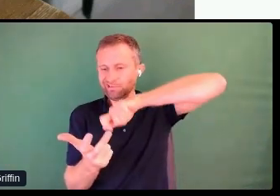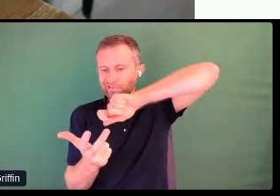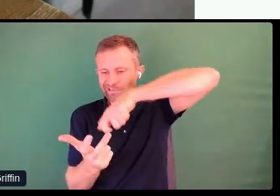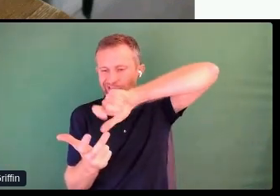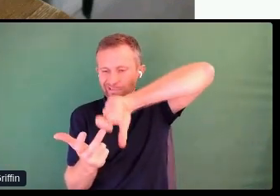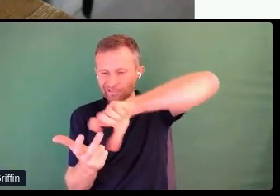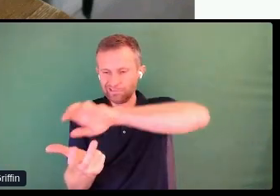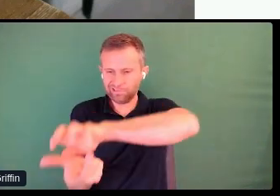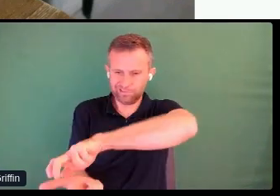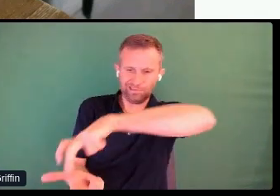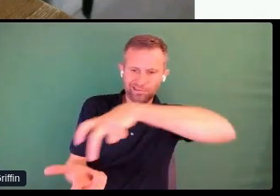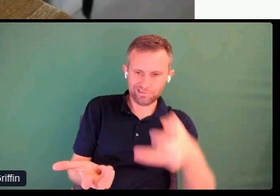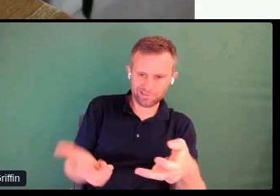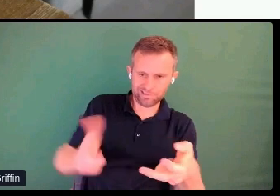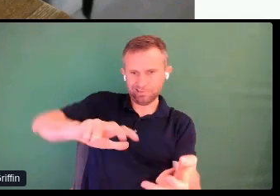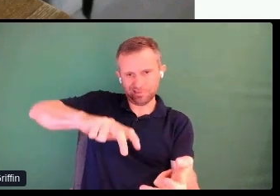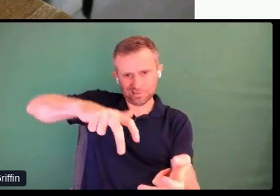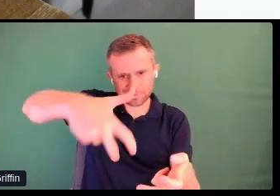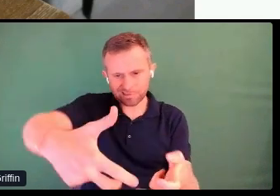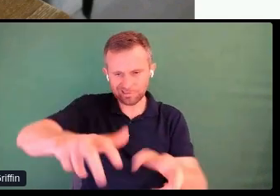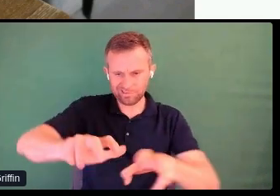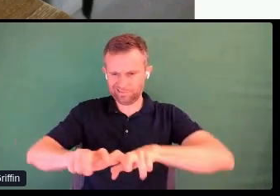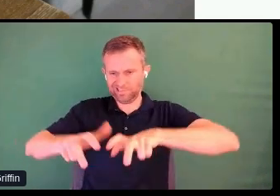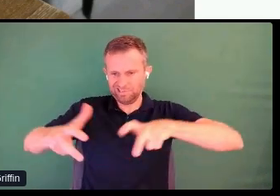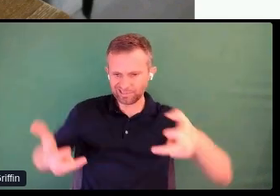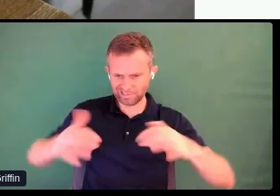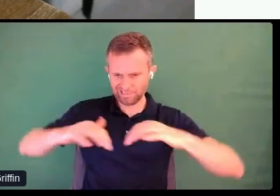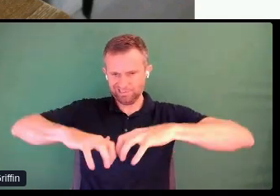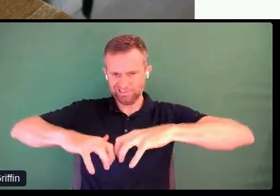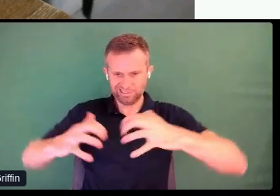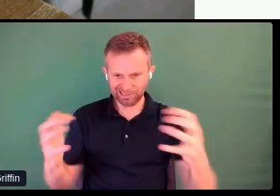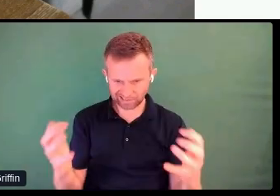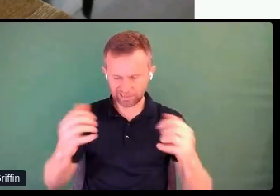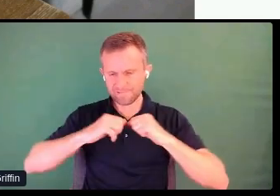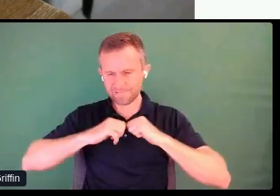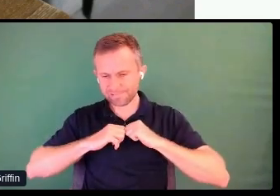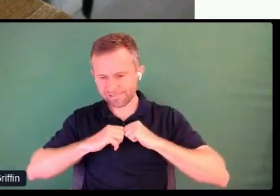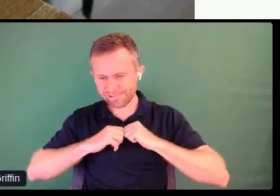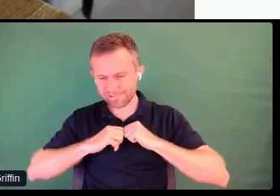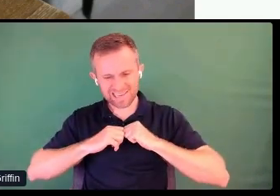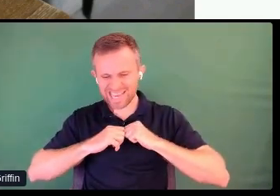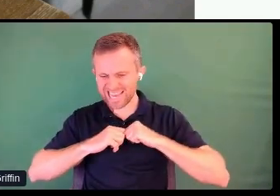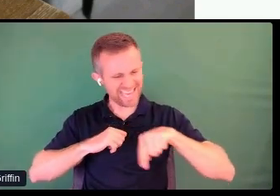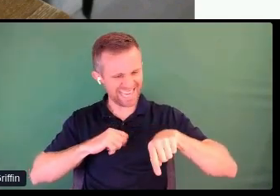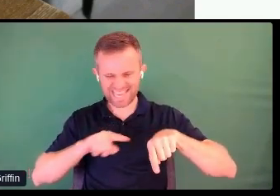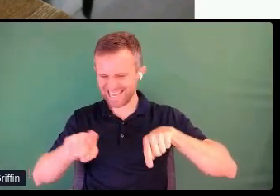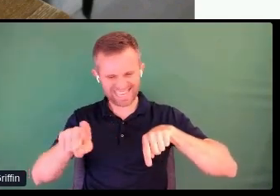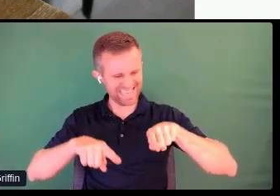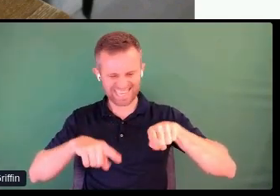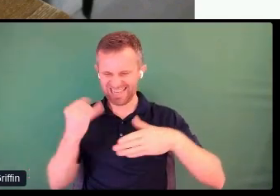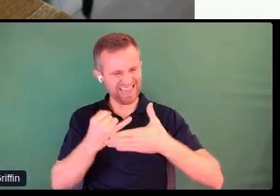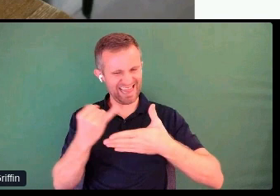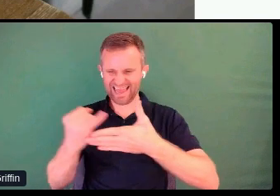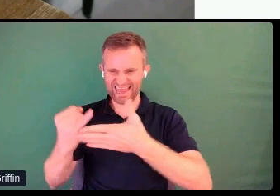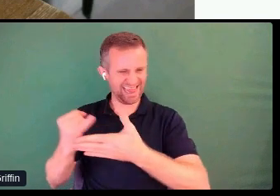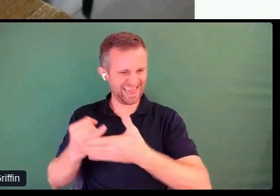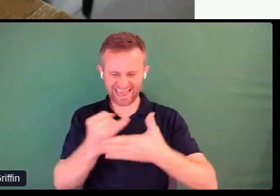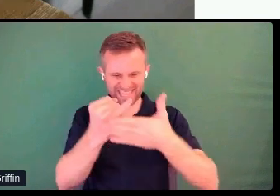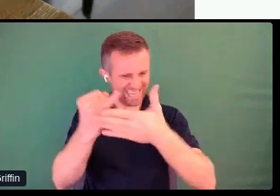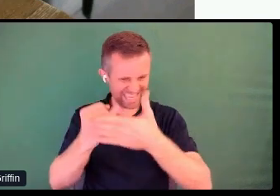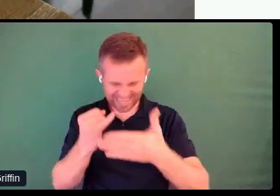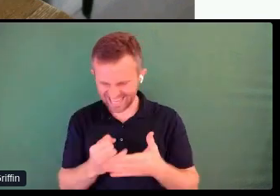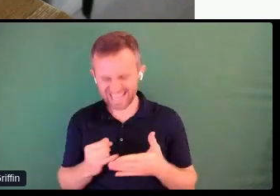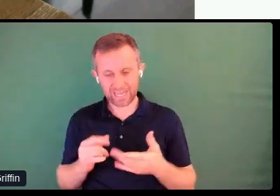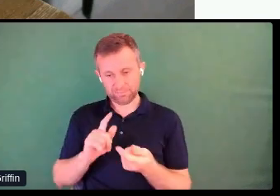it with a 3D printed extension. A mouse that could truly adapt to its user. Whether that's someone left-handed, someone